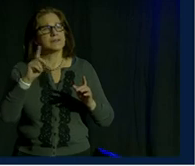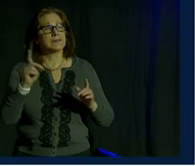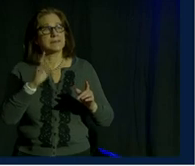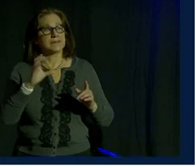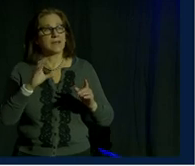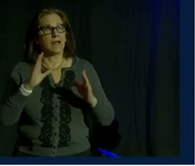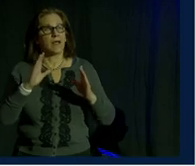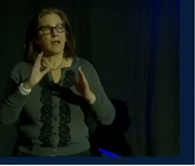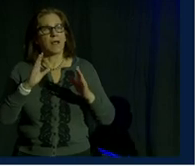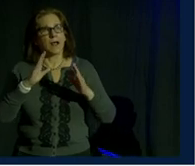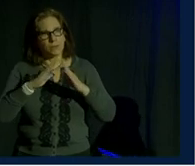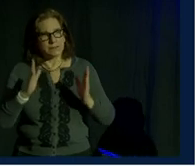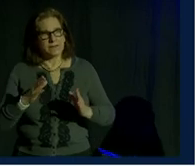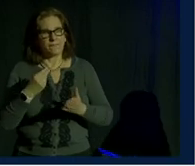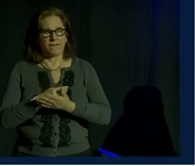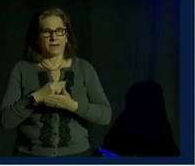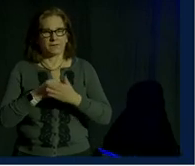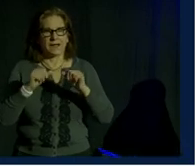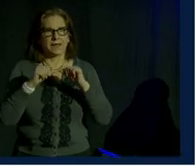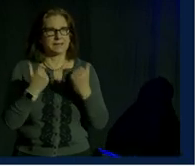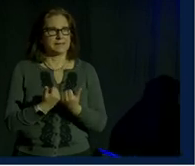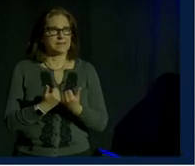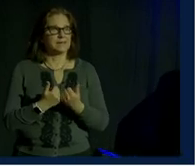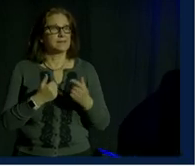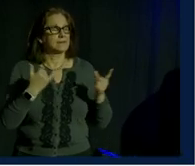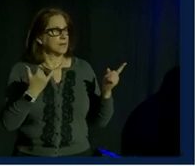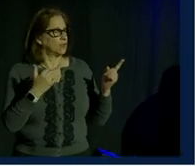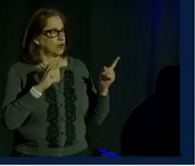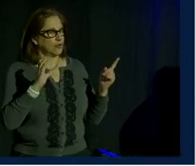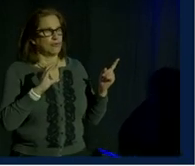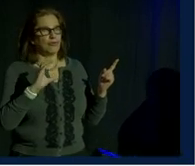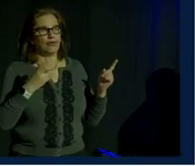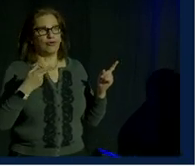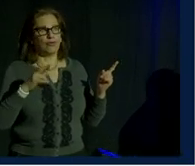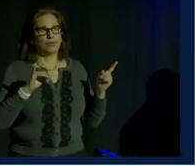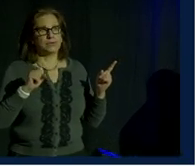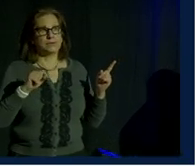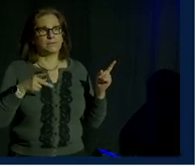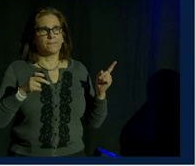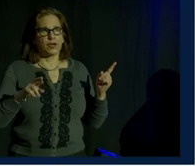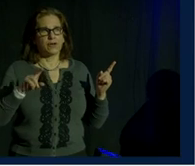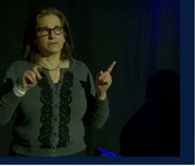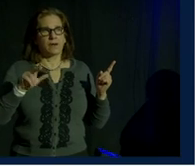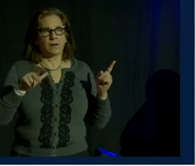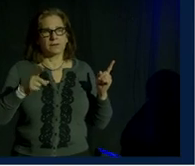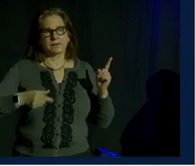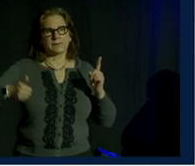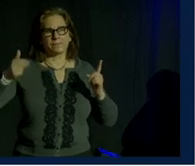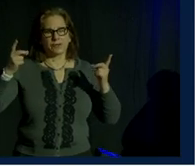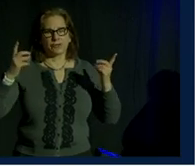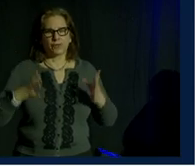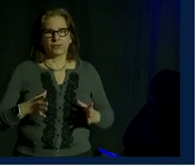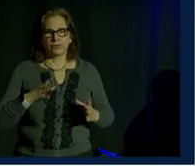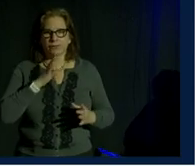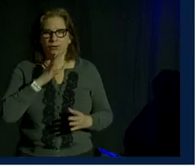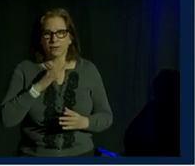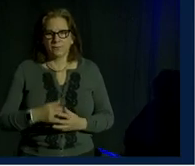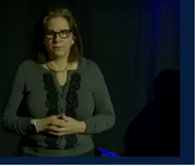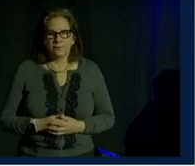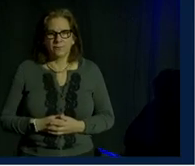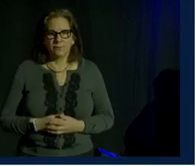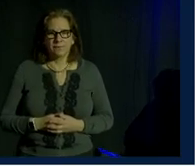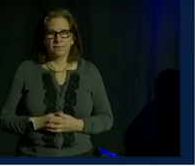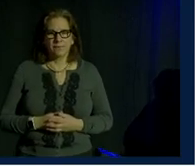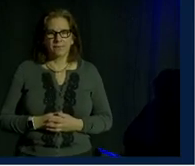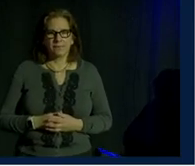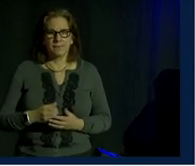which, as you have heard earlier, 12,000 of those units will be affordable. We only recover from the pandemic with a